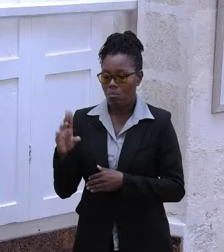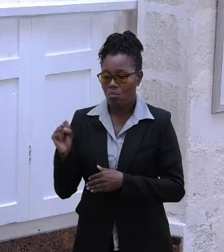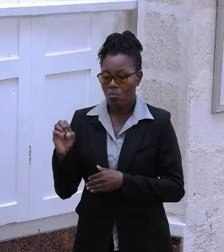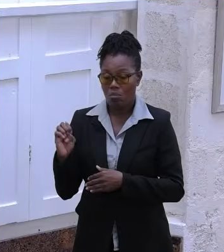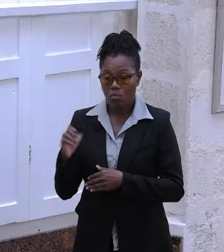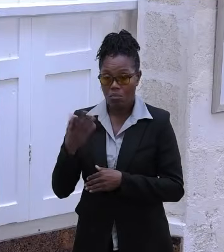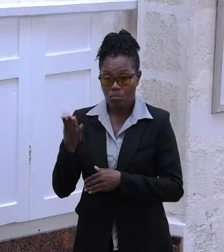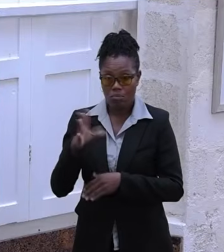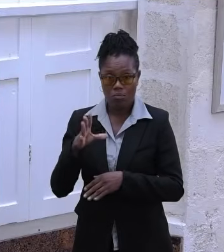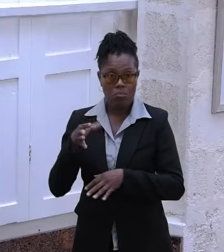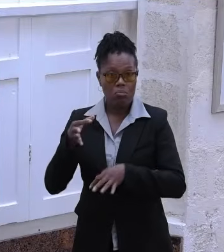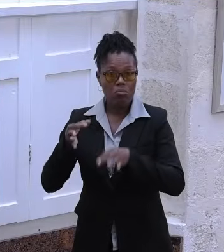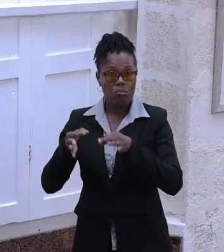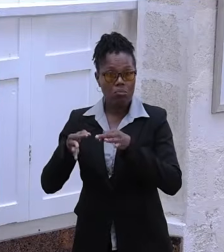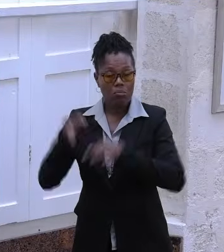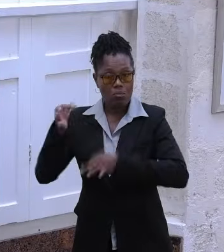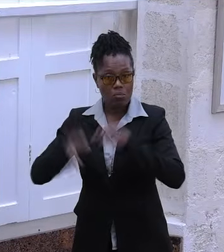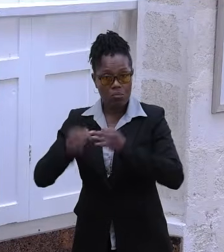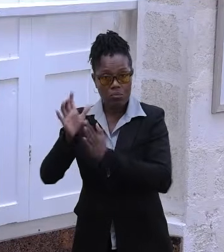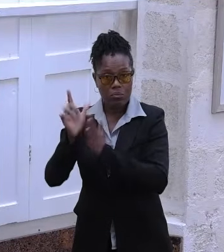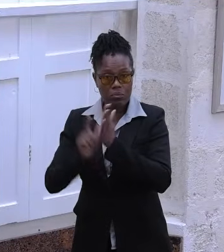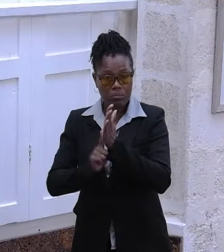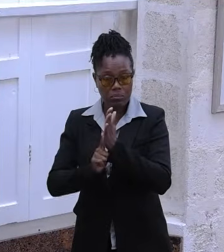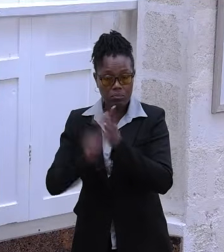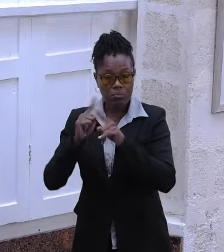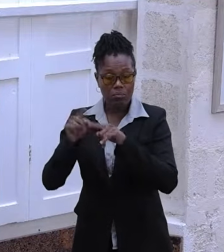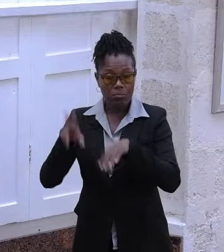But the issue of national security